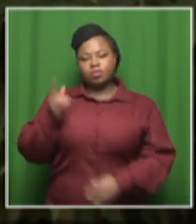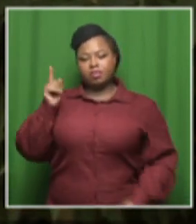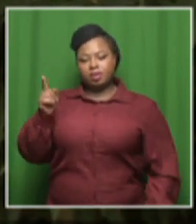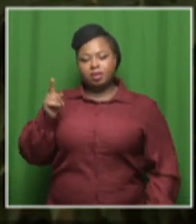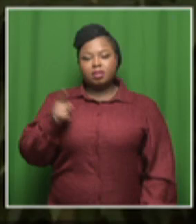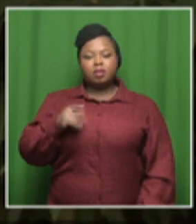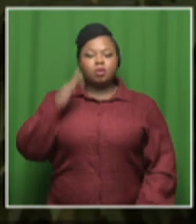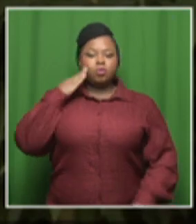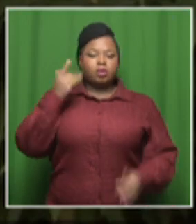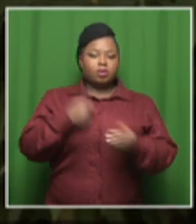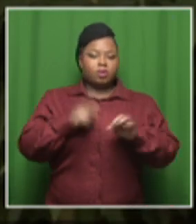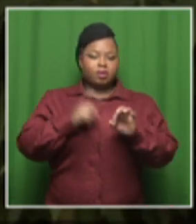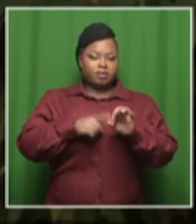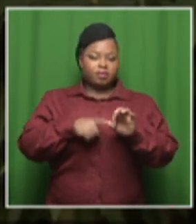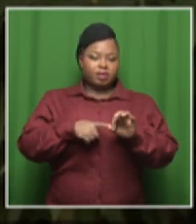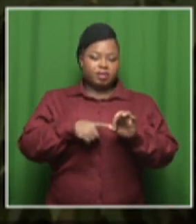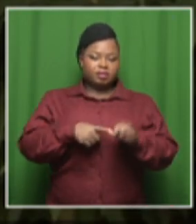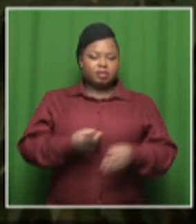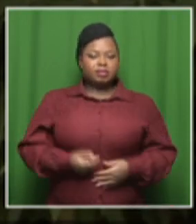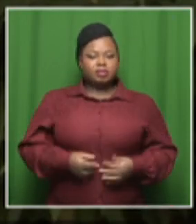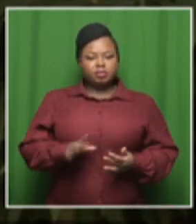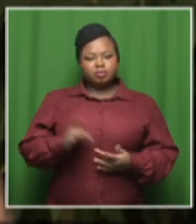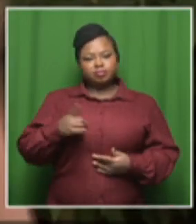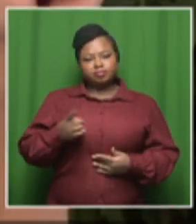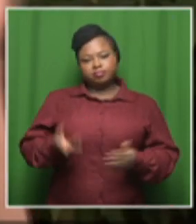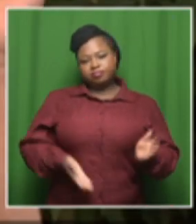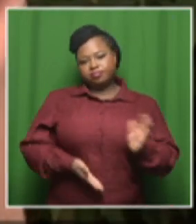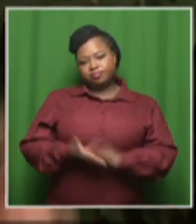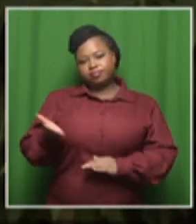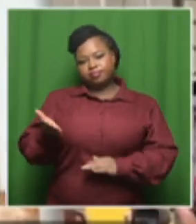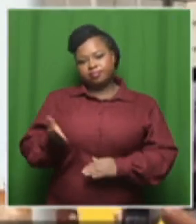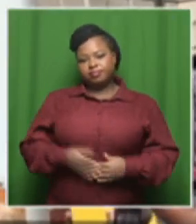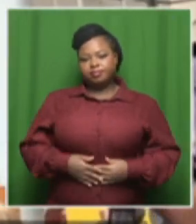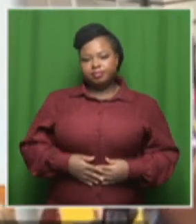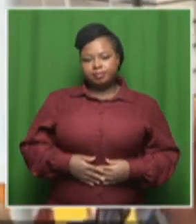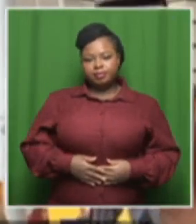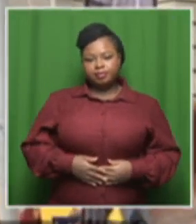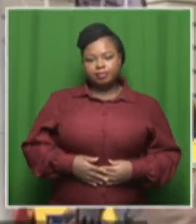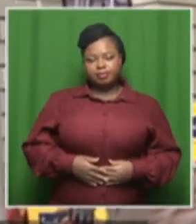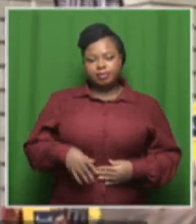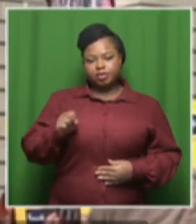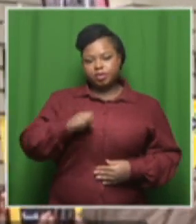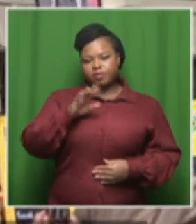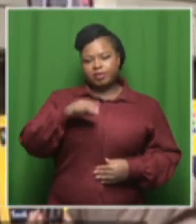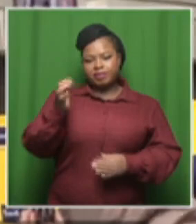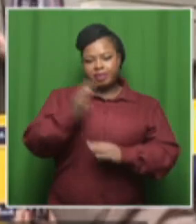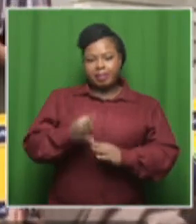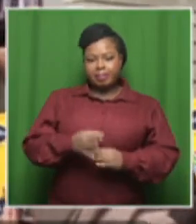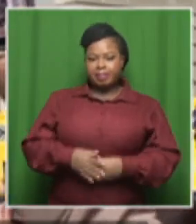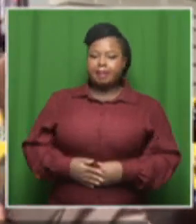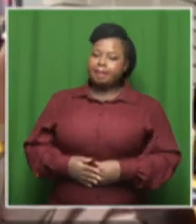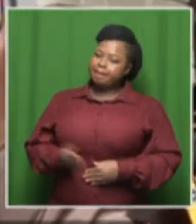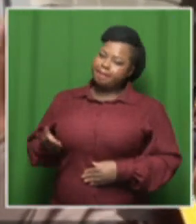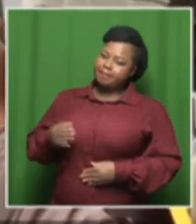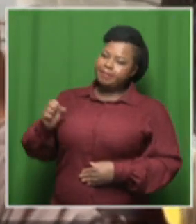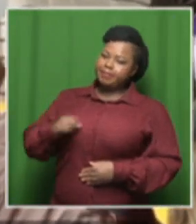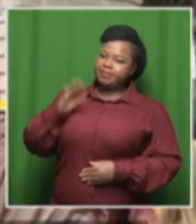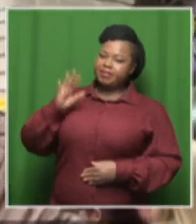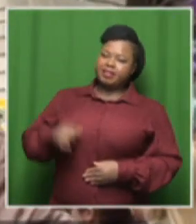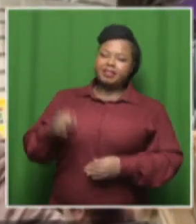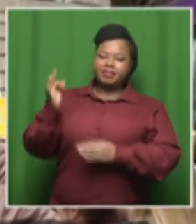and then once they qualify, it's up to us to go wave the South African flag. Well, speaking about waving the South African